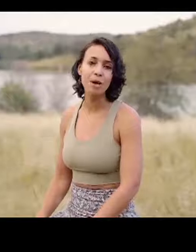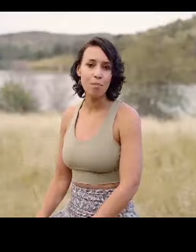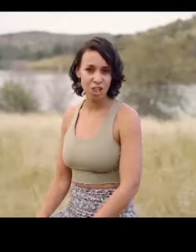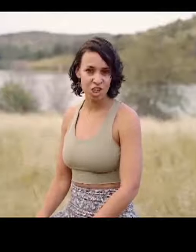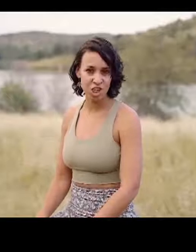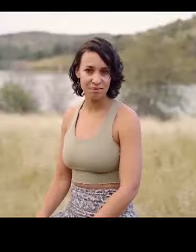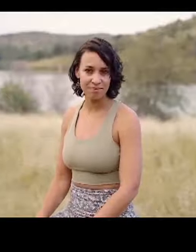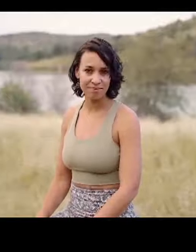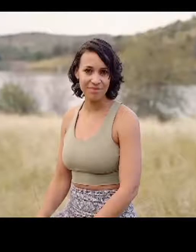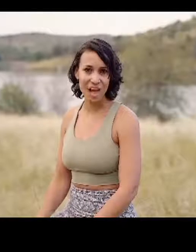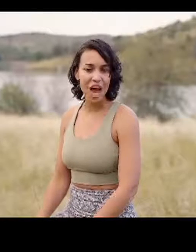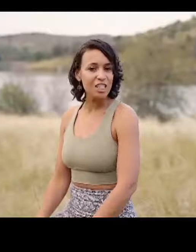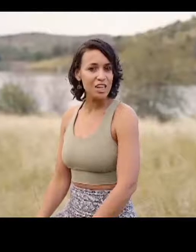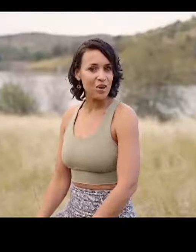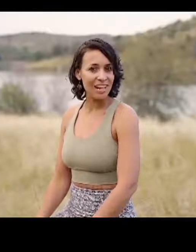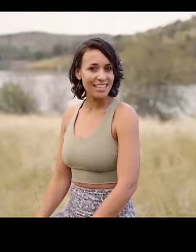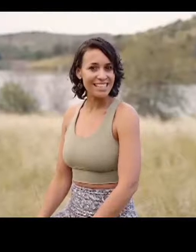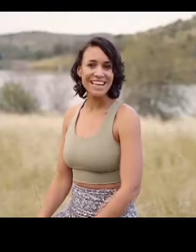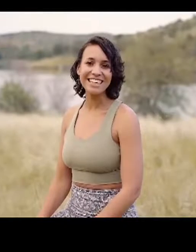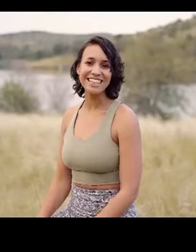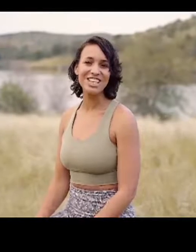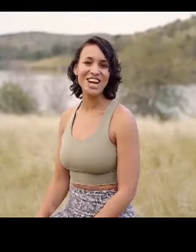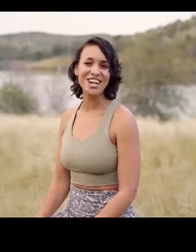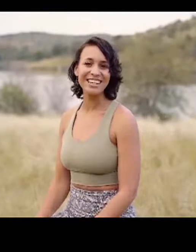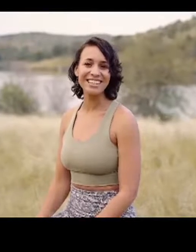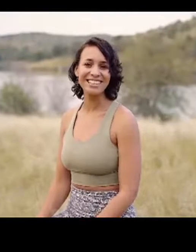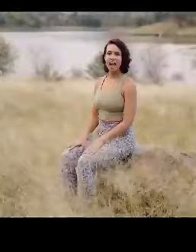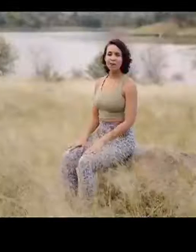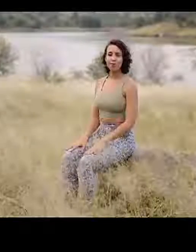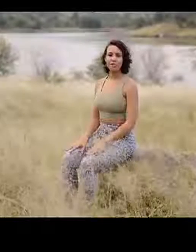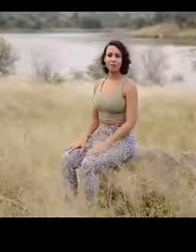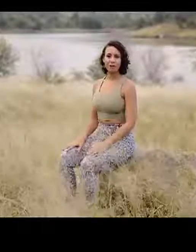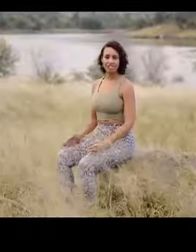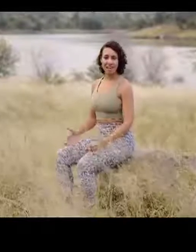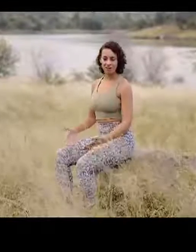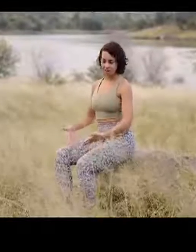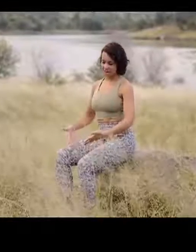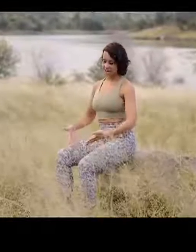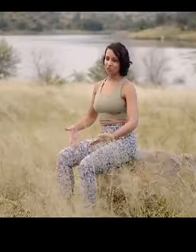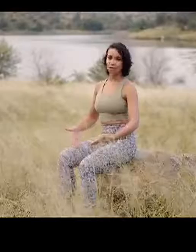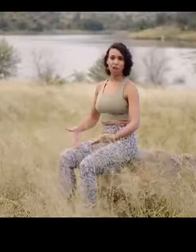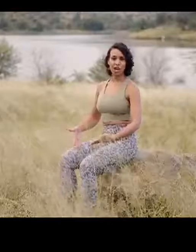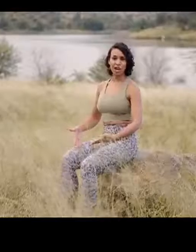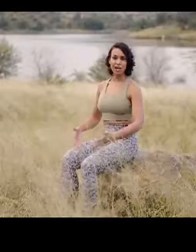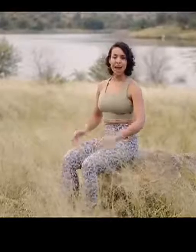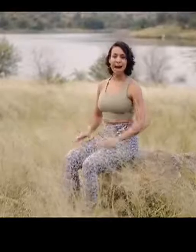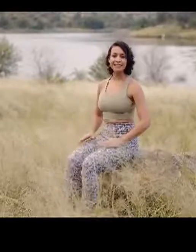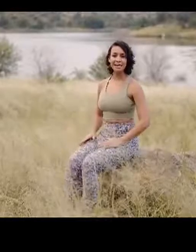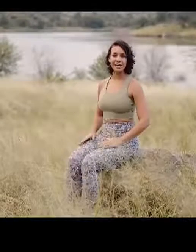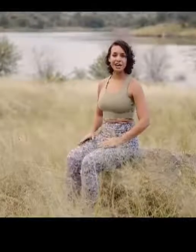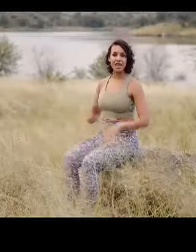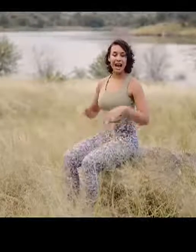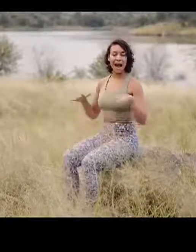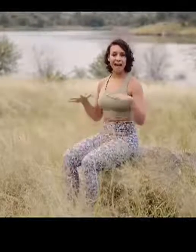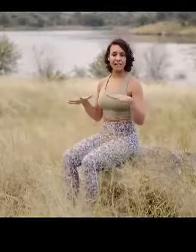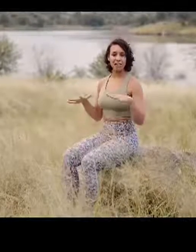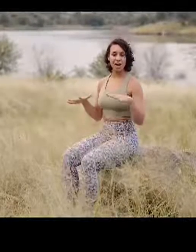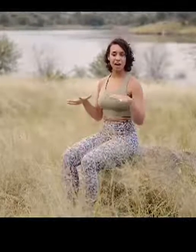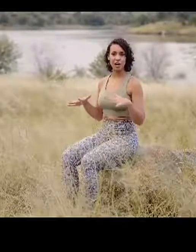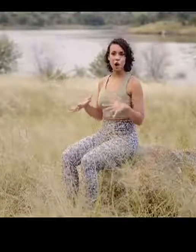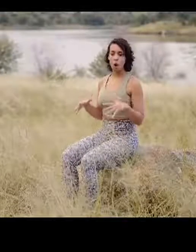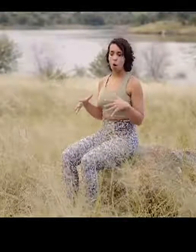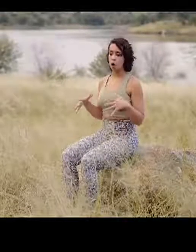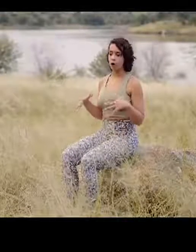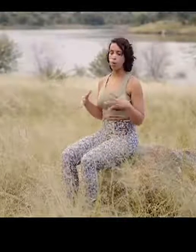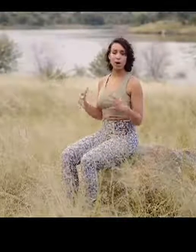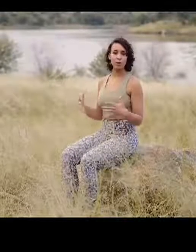with bad posture. So let's get started. First, bring yourself to the edge of your chair, ideally not a high